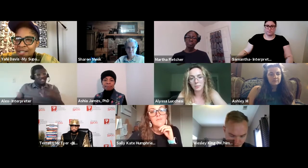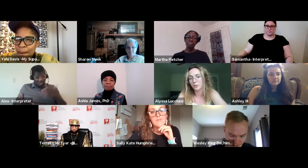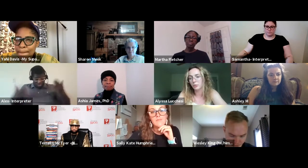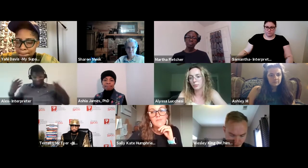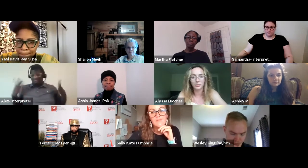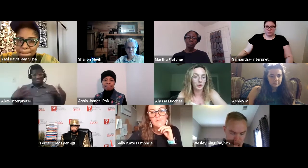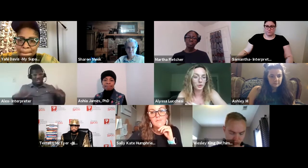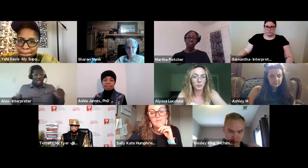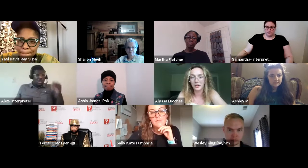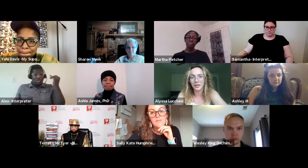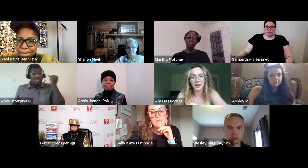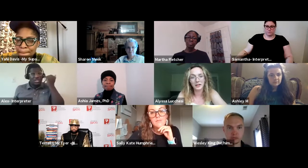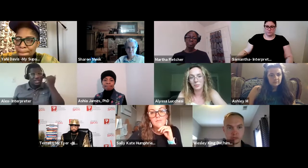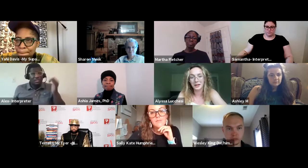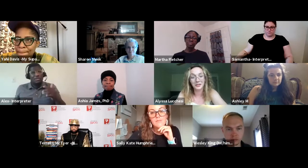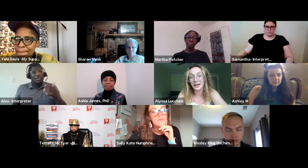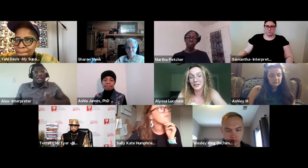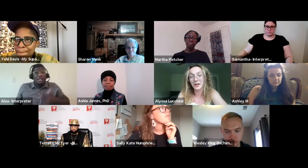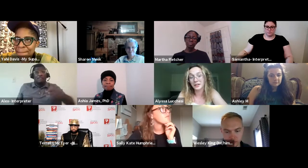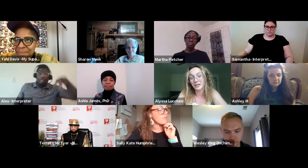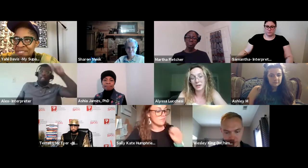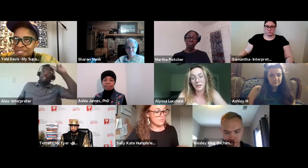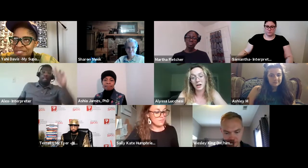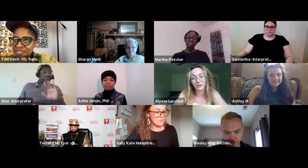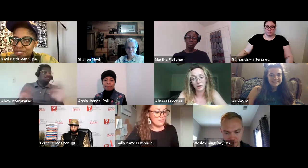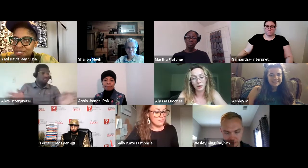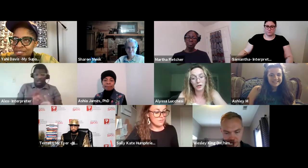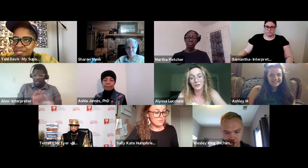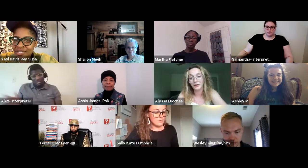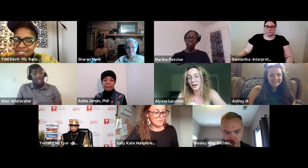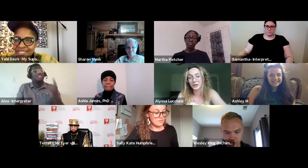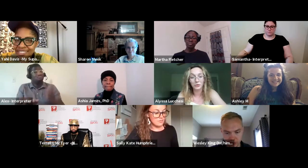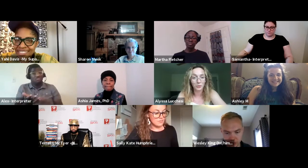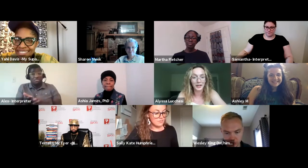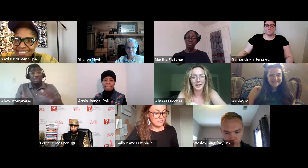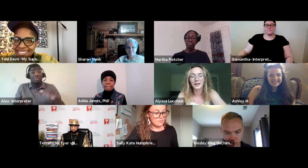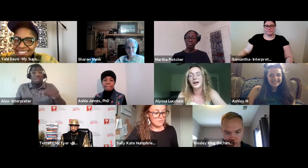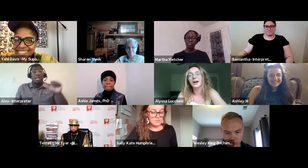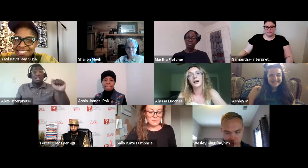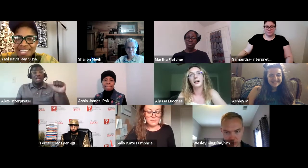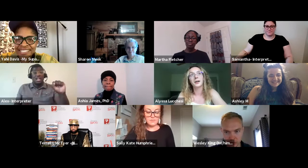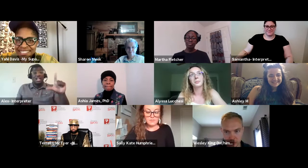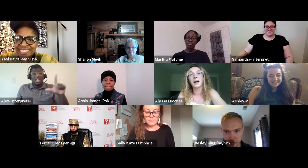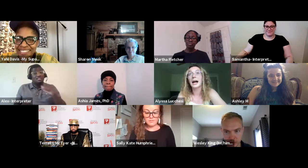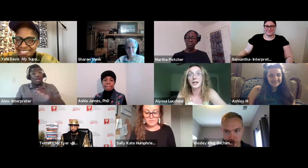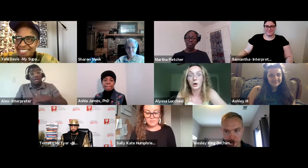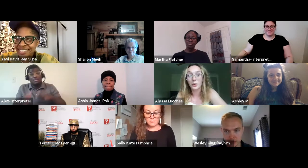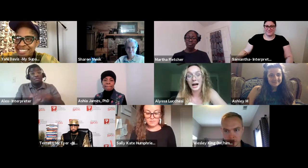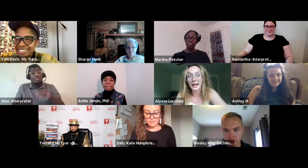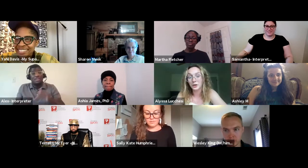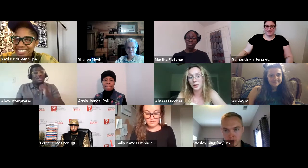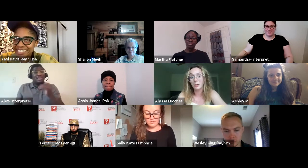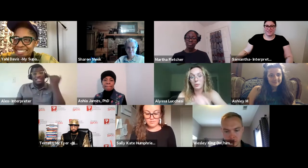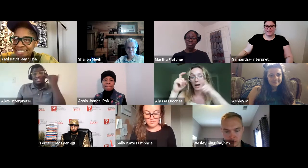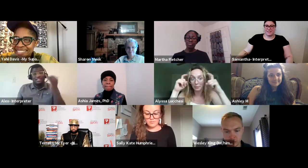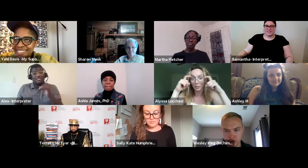look, doing all the things, because ASL can definitely be uncomfortable if you're not used to it. Yes. I know I